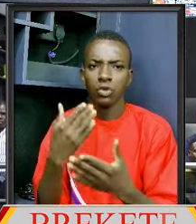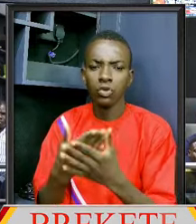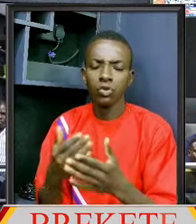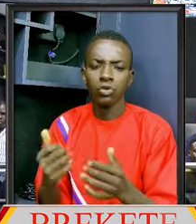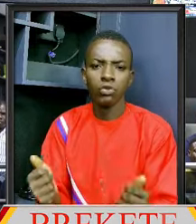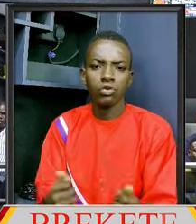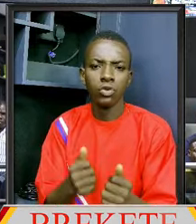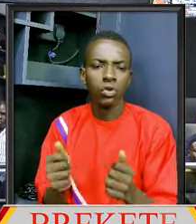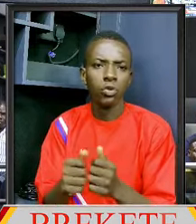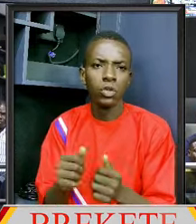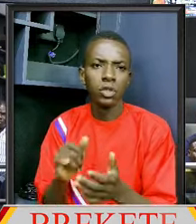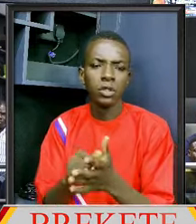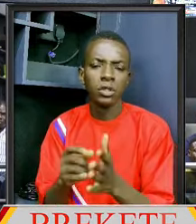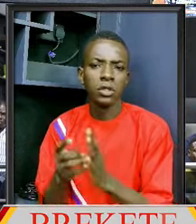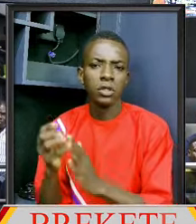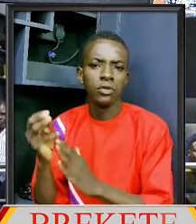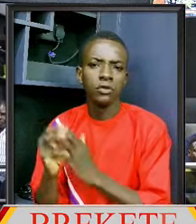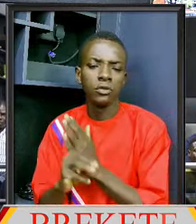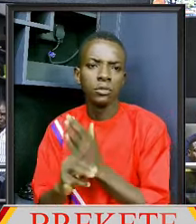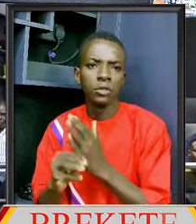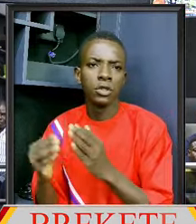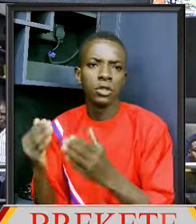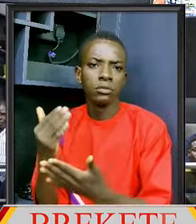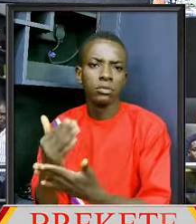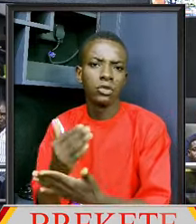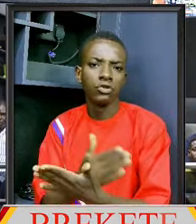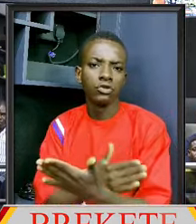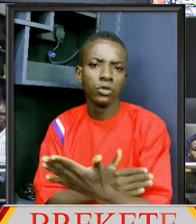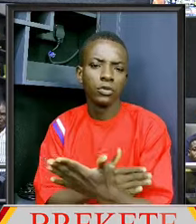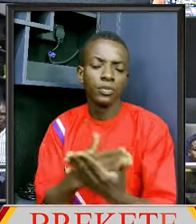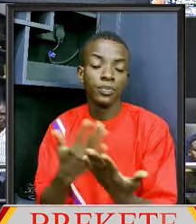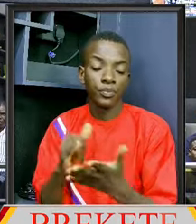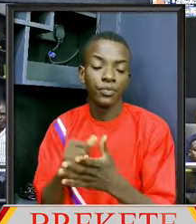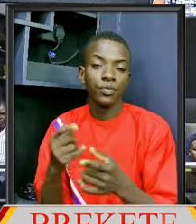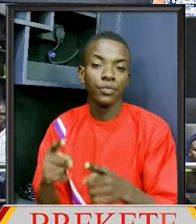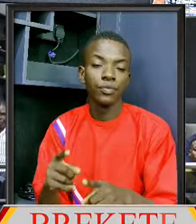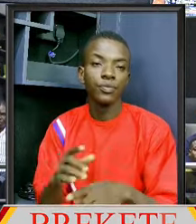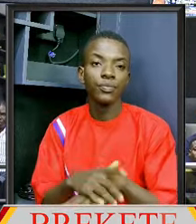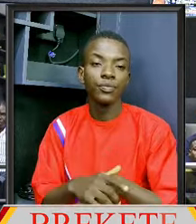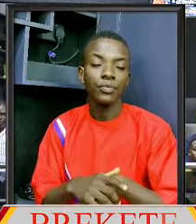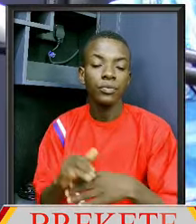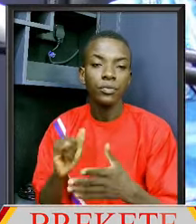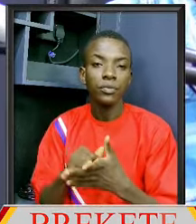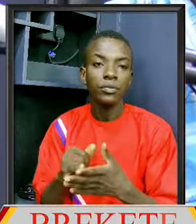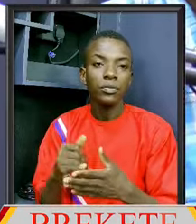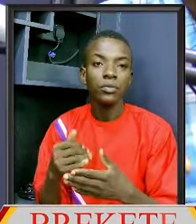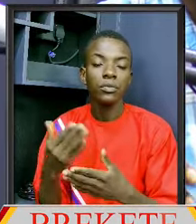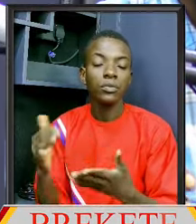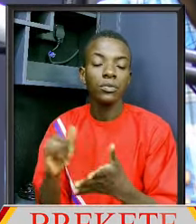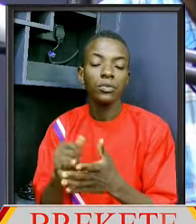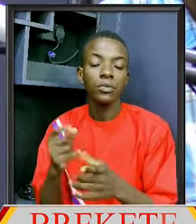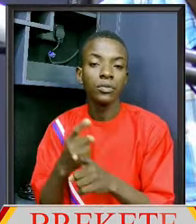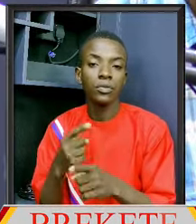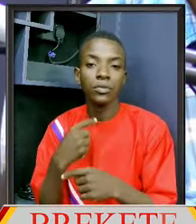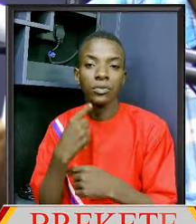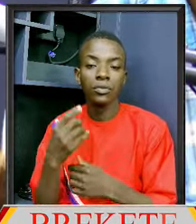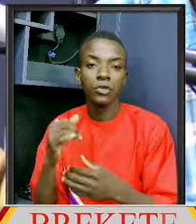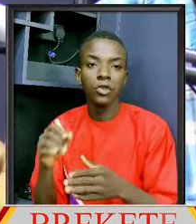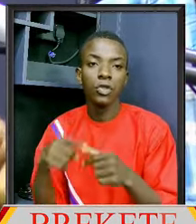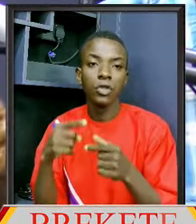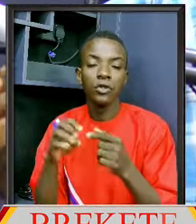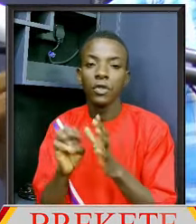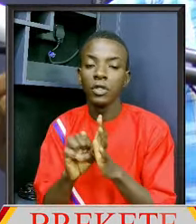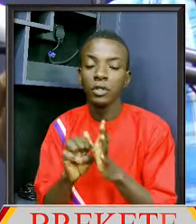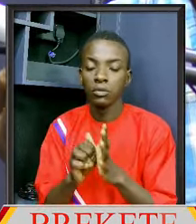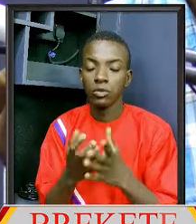they follow with that development and the innovations as they come. I protect her here. You see, that thing where she just talk, she just give